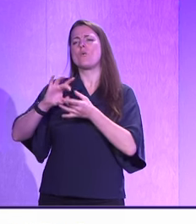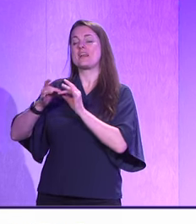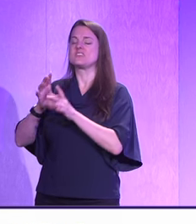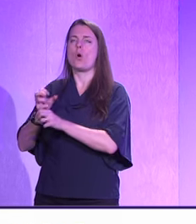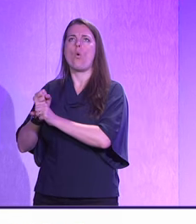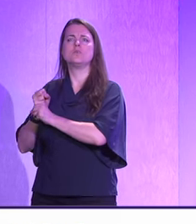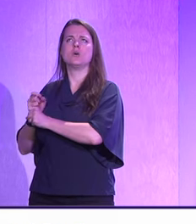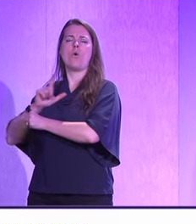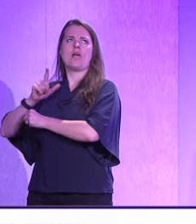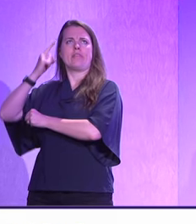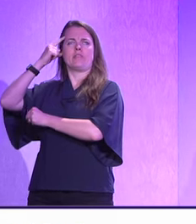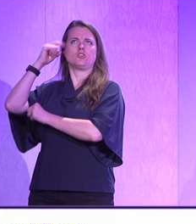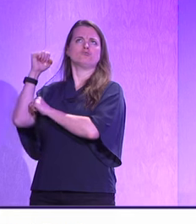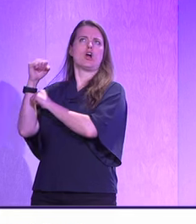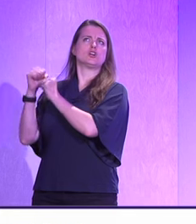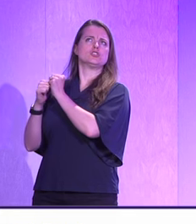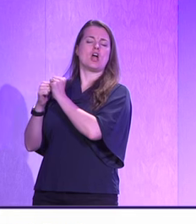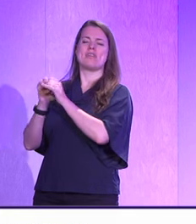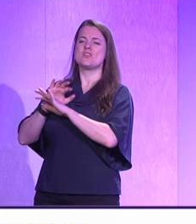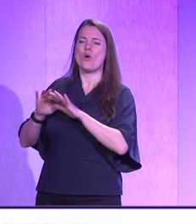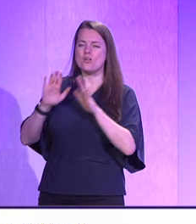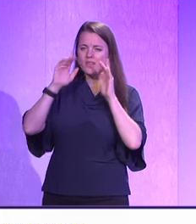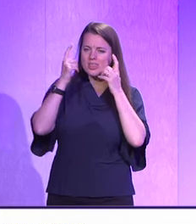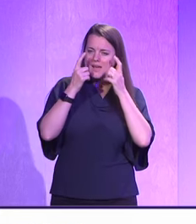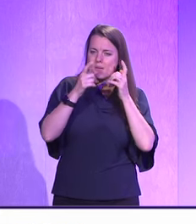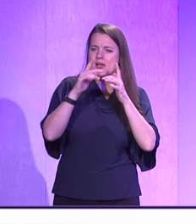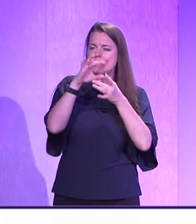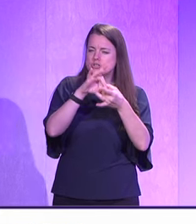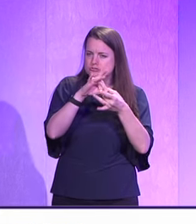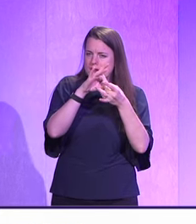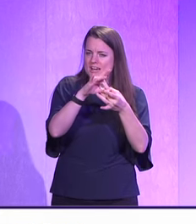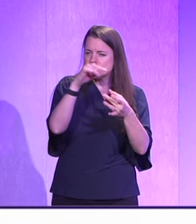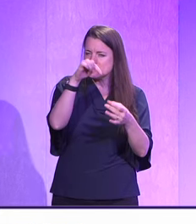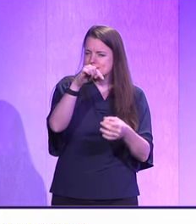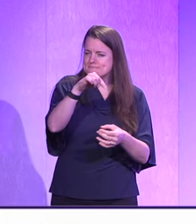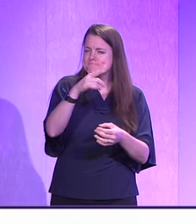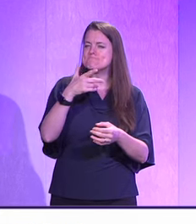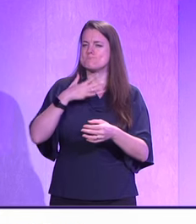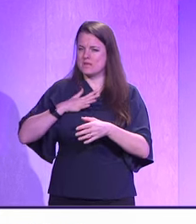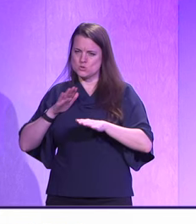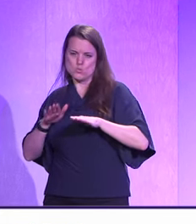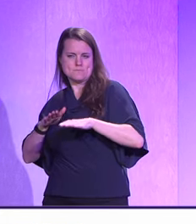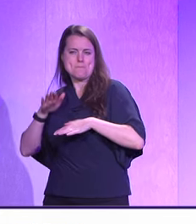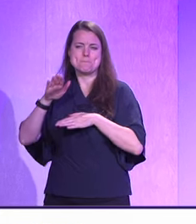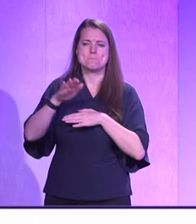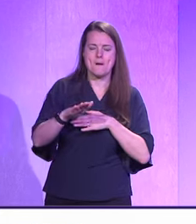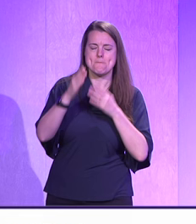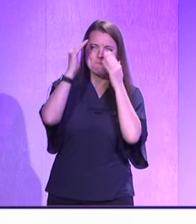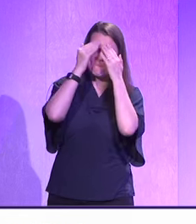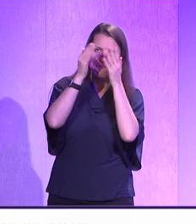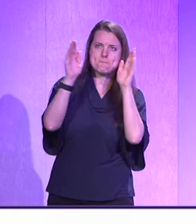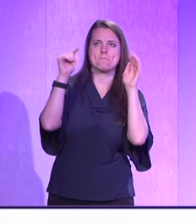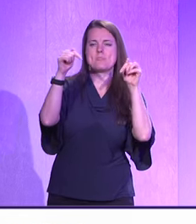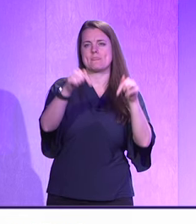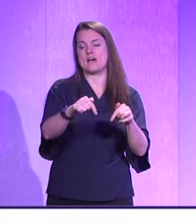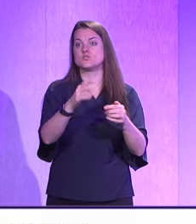organizations. They're just thinking about structure, they're not thinking about interactions. And in any complex adaptive system, like an organization, we